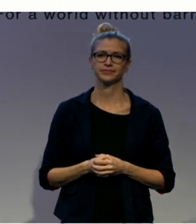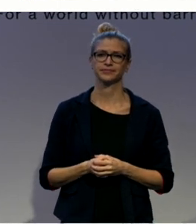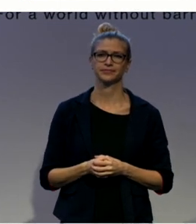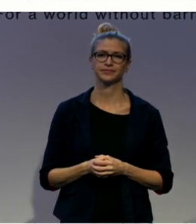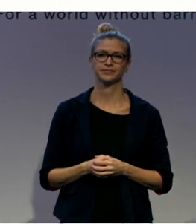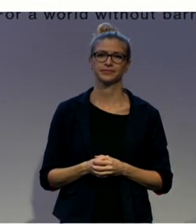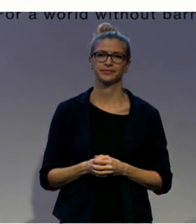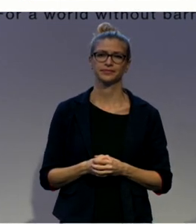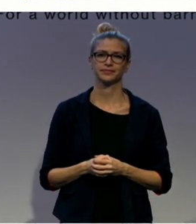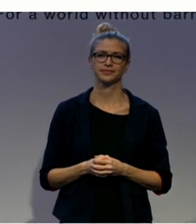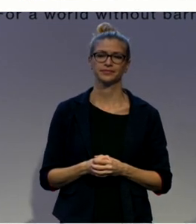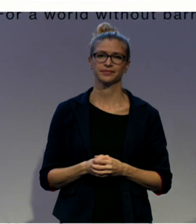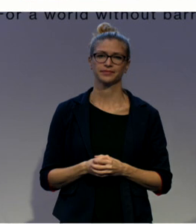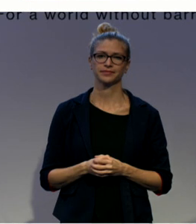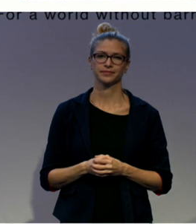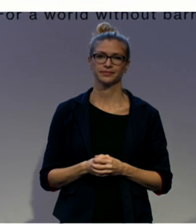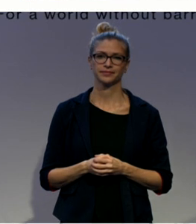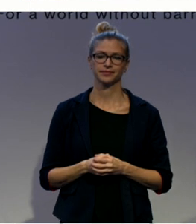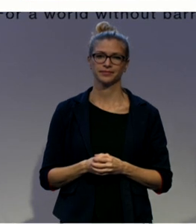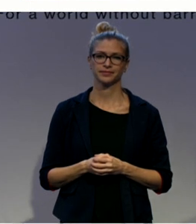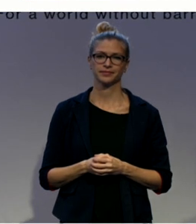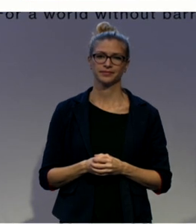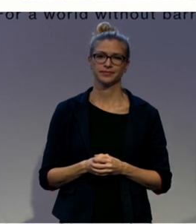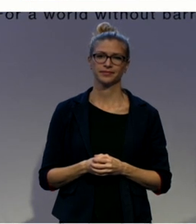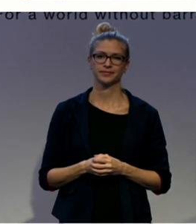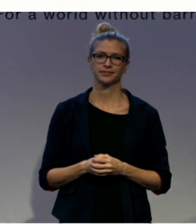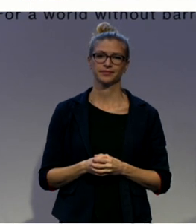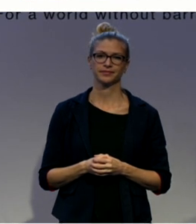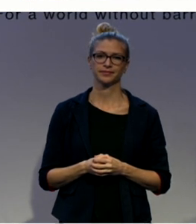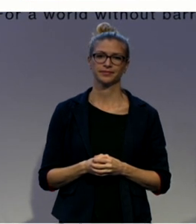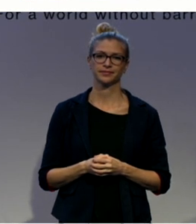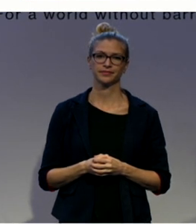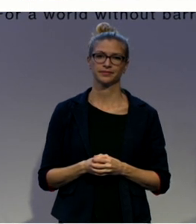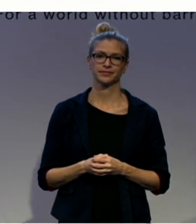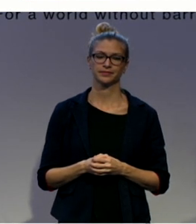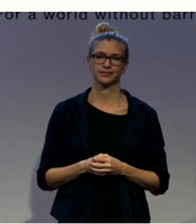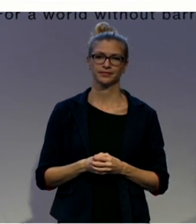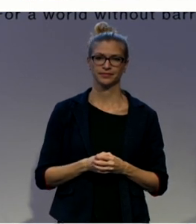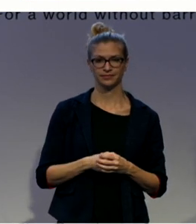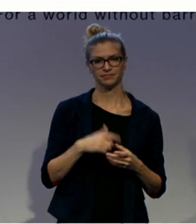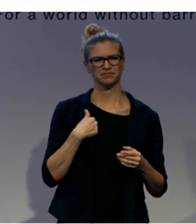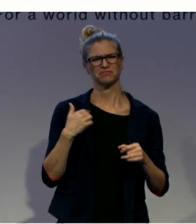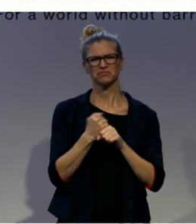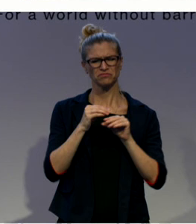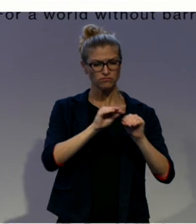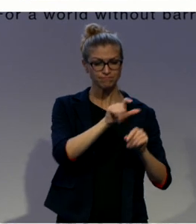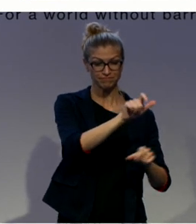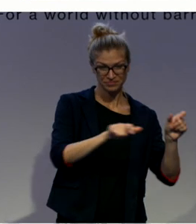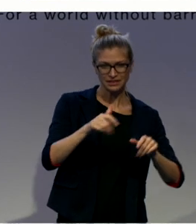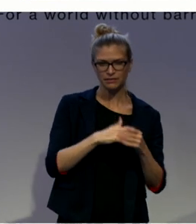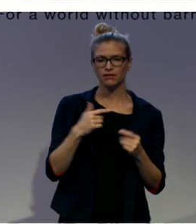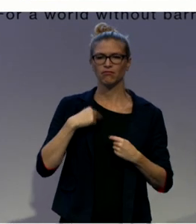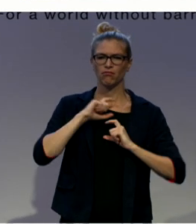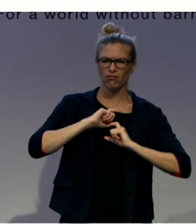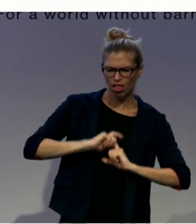implementing the awareness raising, peer counseling, independent living program, and personal assistance